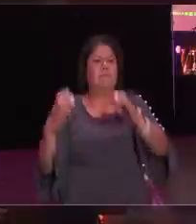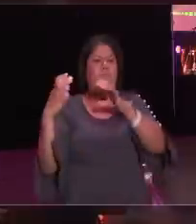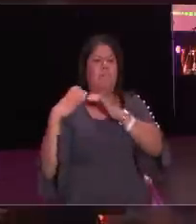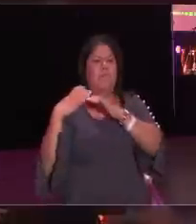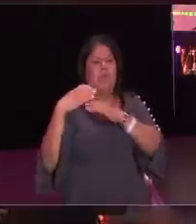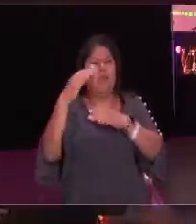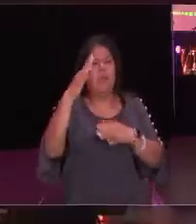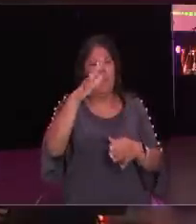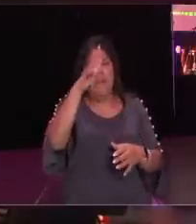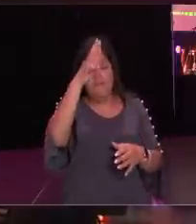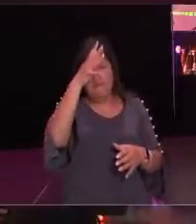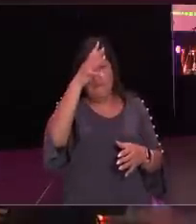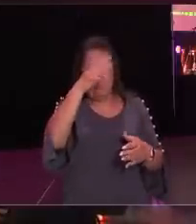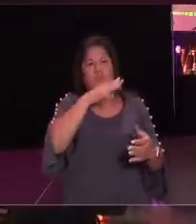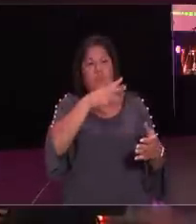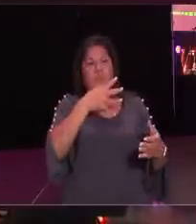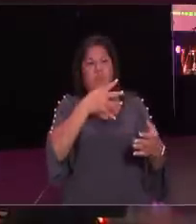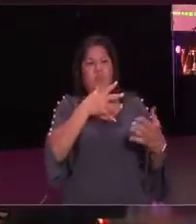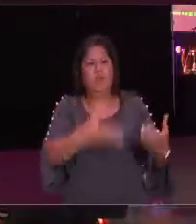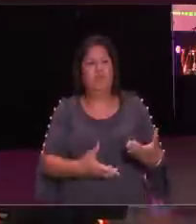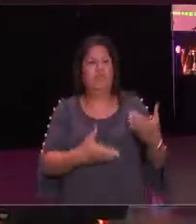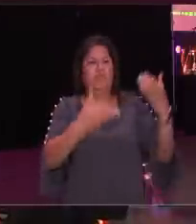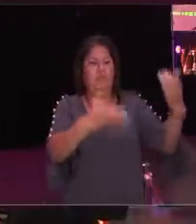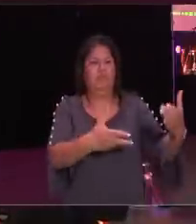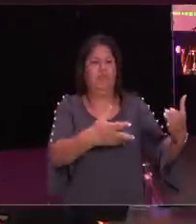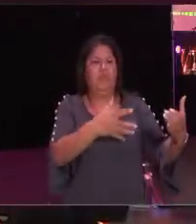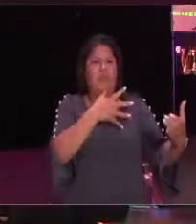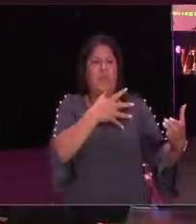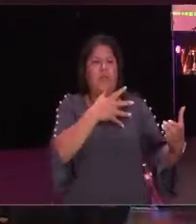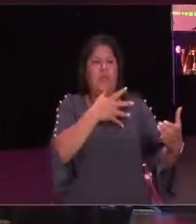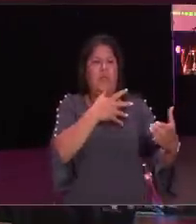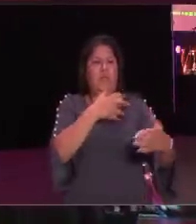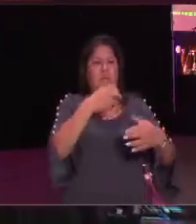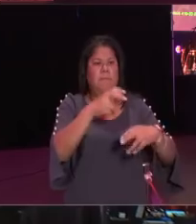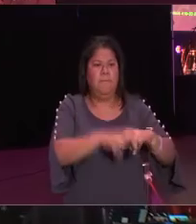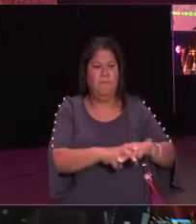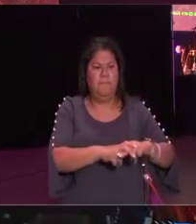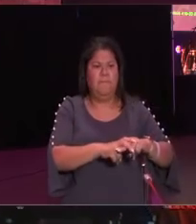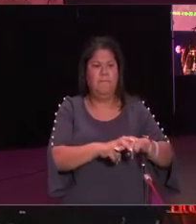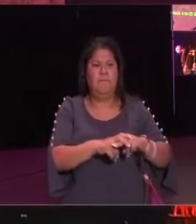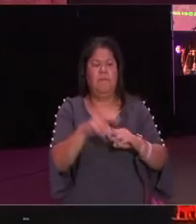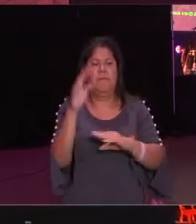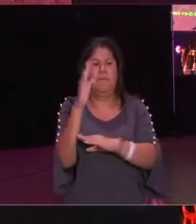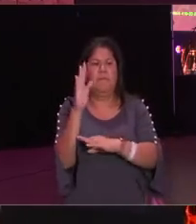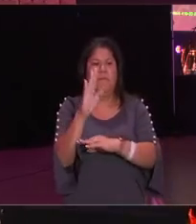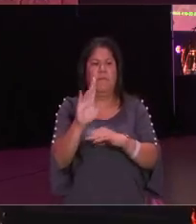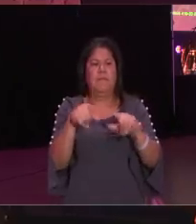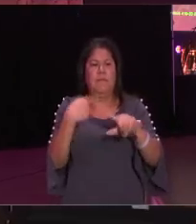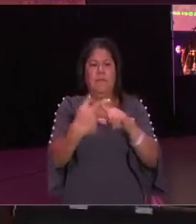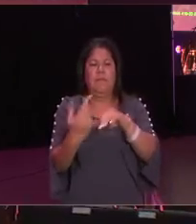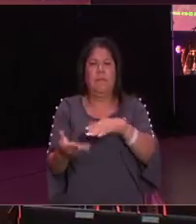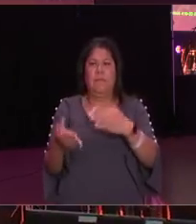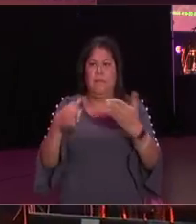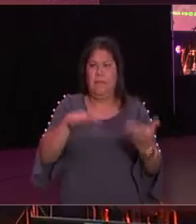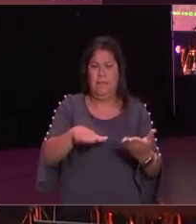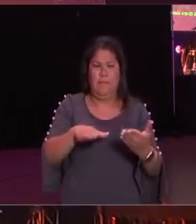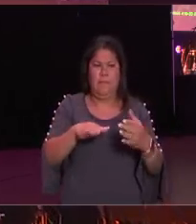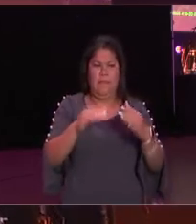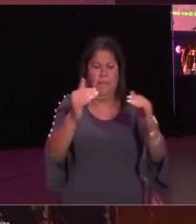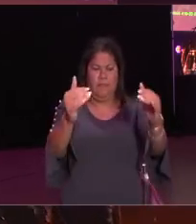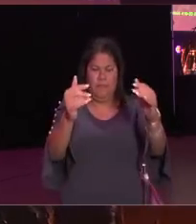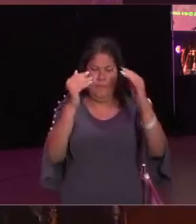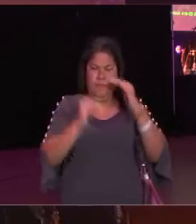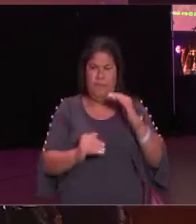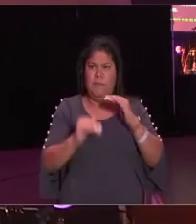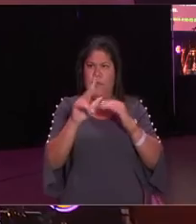his mother." When he had taken him and brought him to his mother, he sat on her knees till noon and then died. Now jump down with me